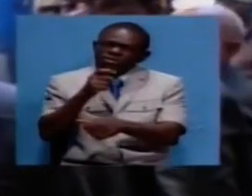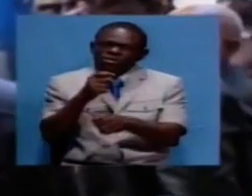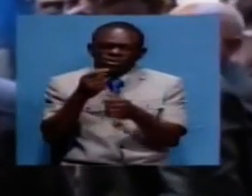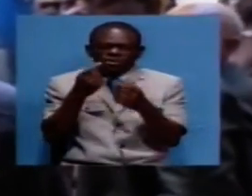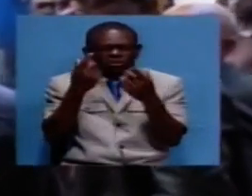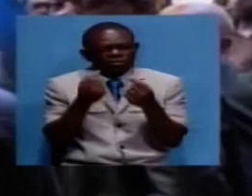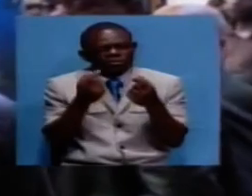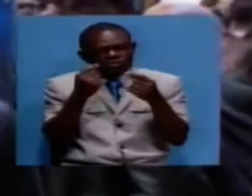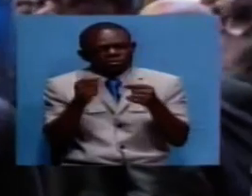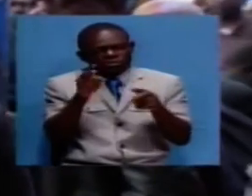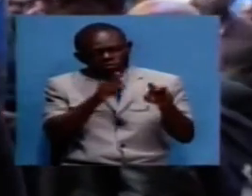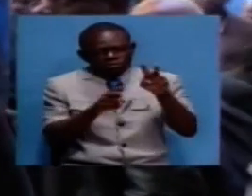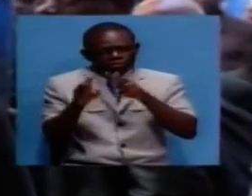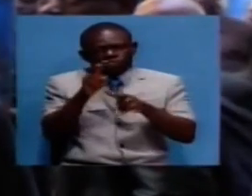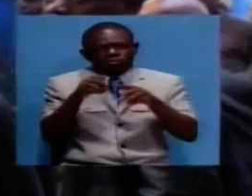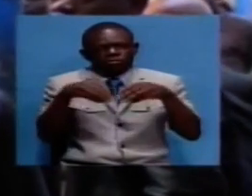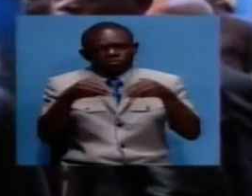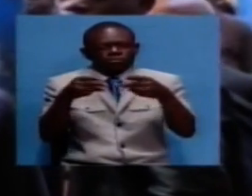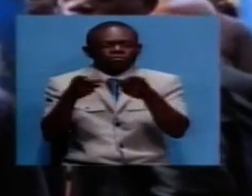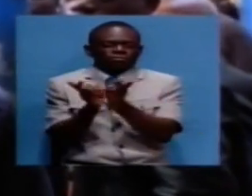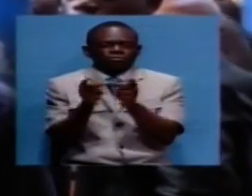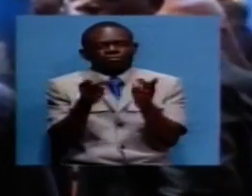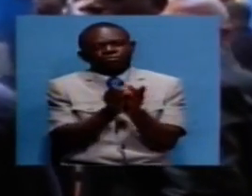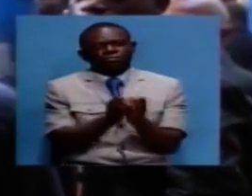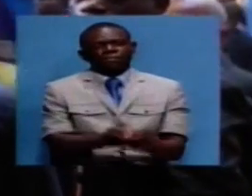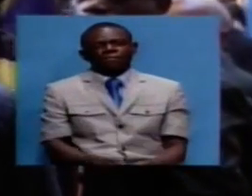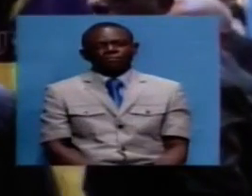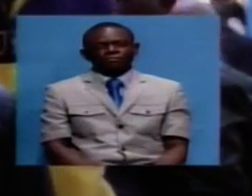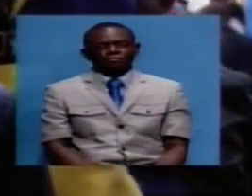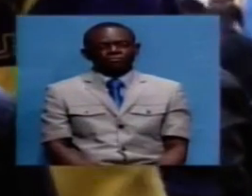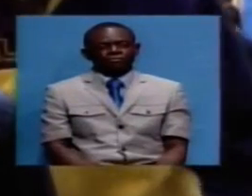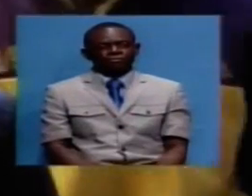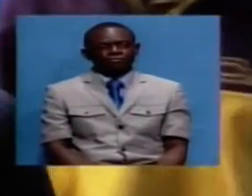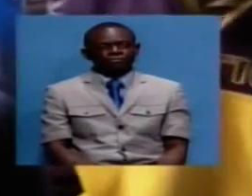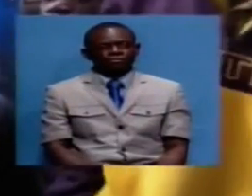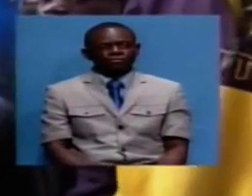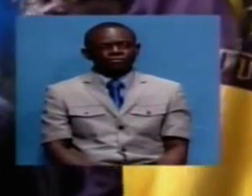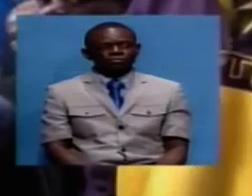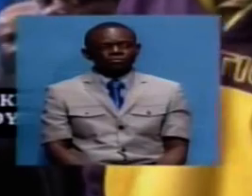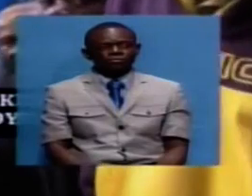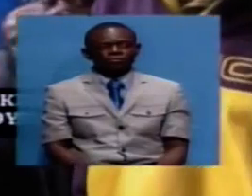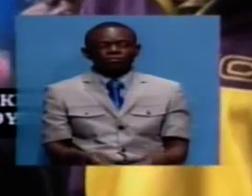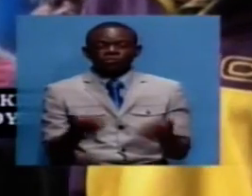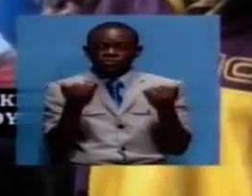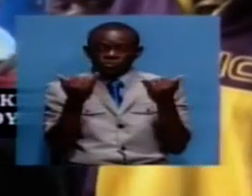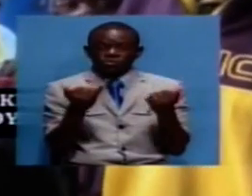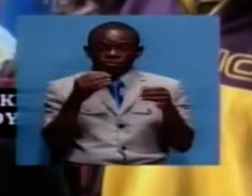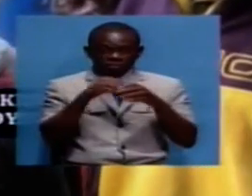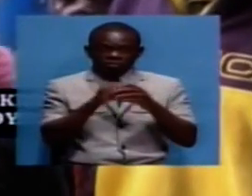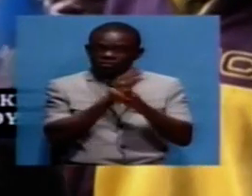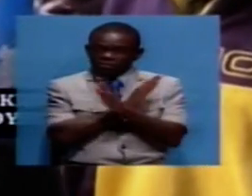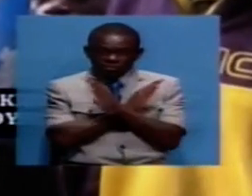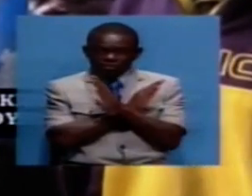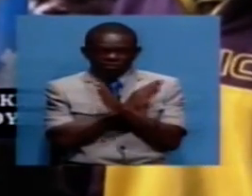Babele vichitika muziko mwatu Mzambia siviwamu kuyambira che city market kupya kwa